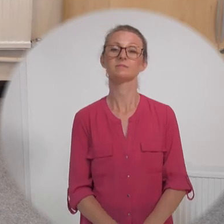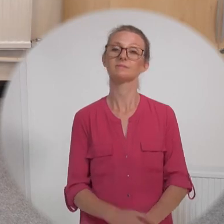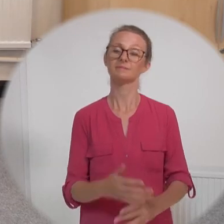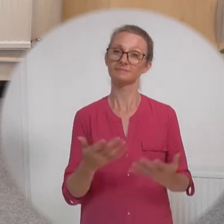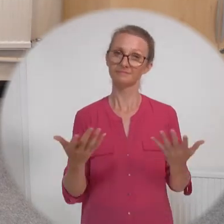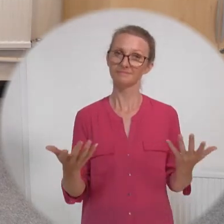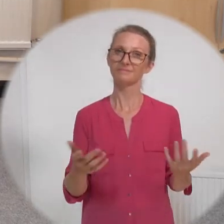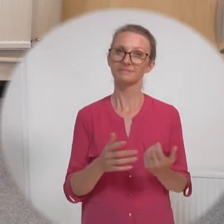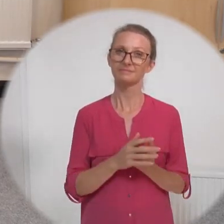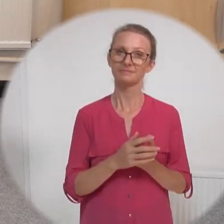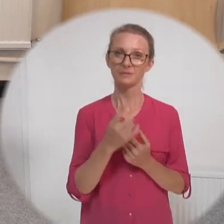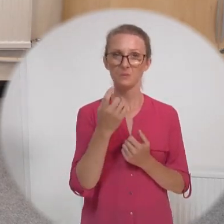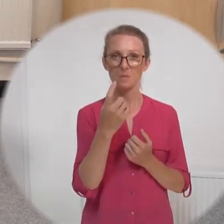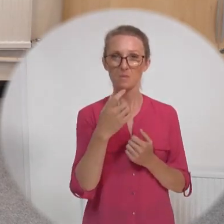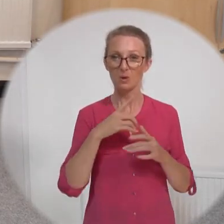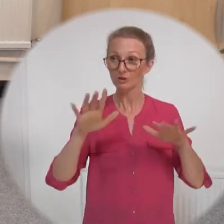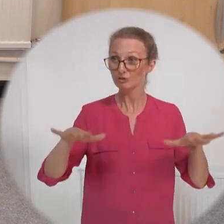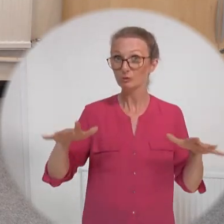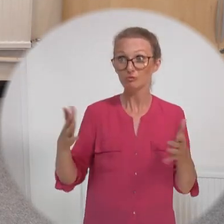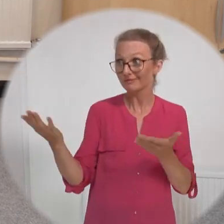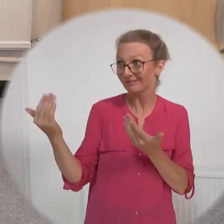Okay, once more for the children.